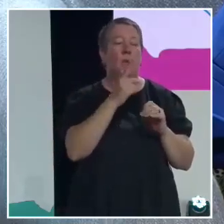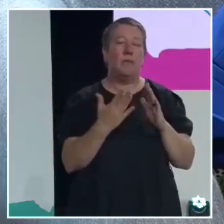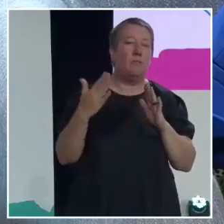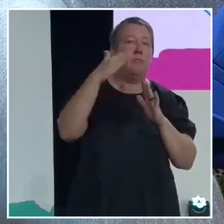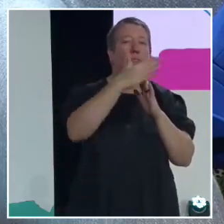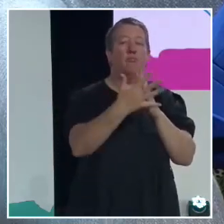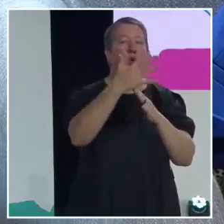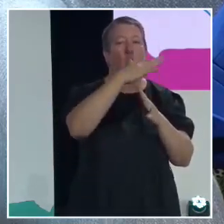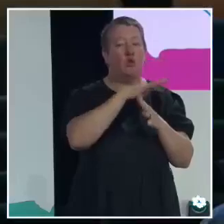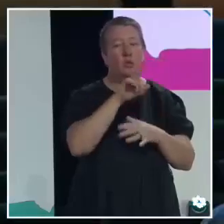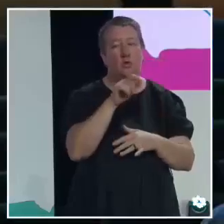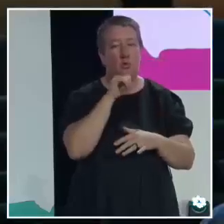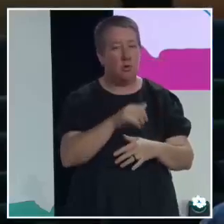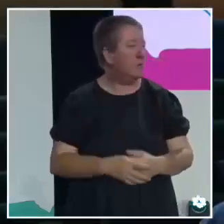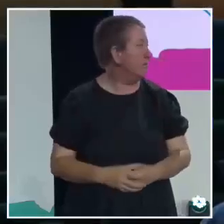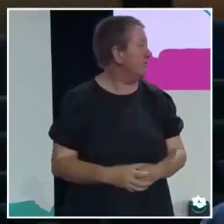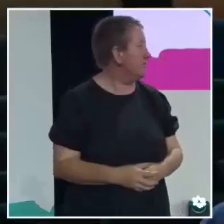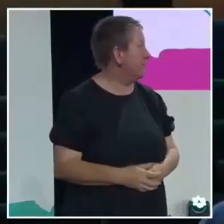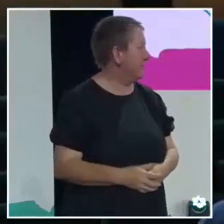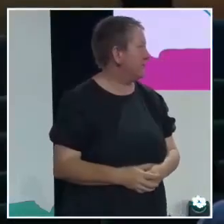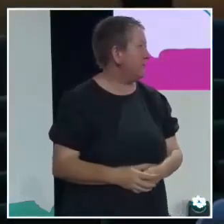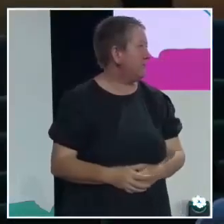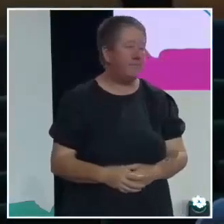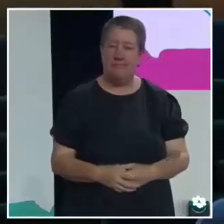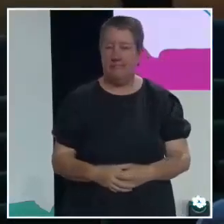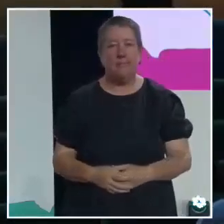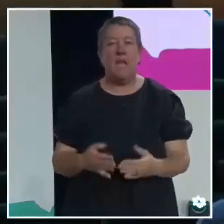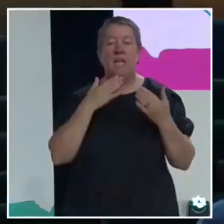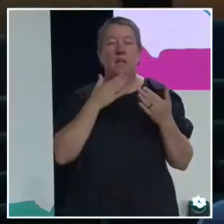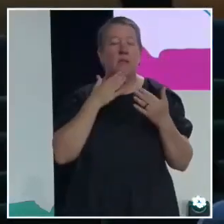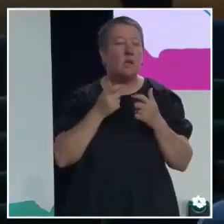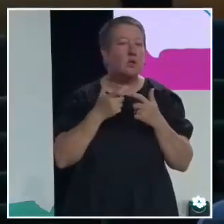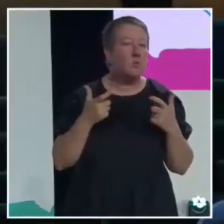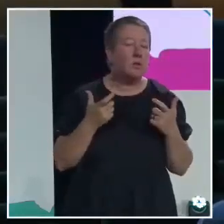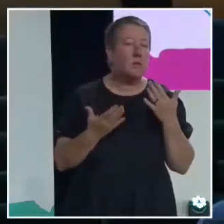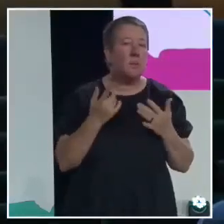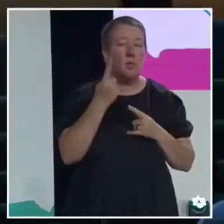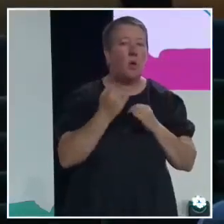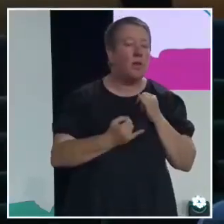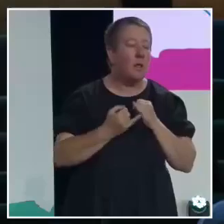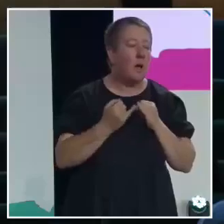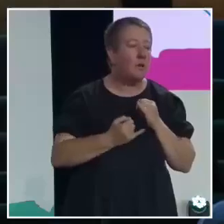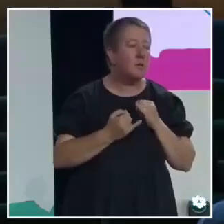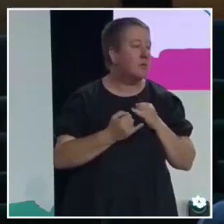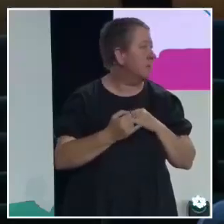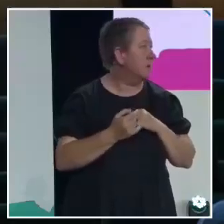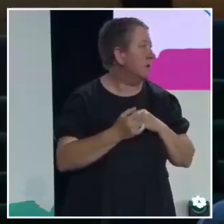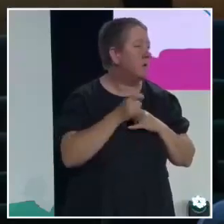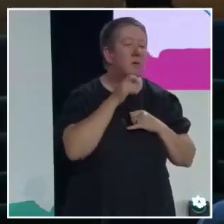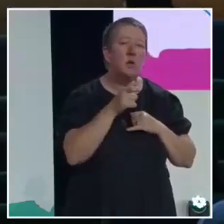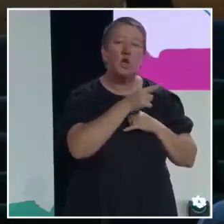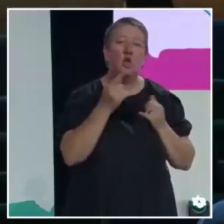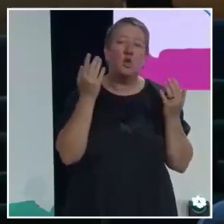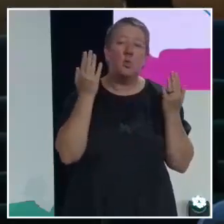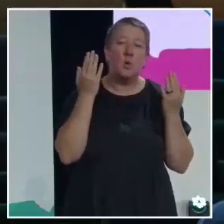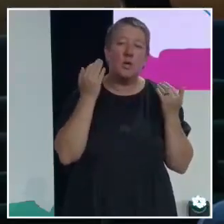to be explicit about that. So, thank you so much, Aniket. Maybe one last word, what you expect all the